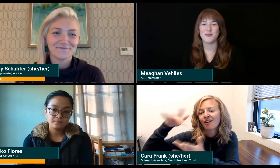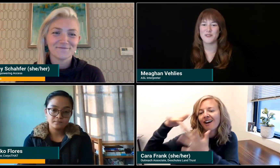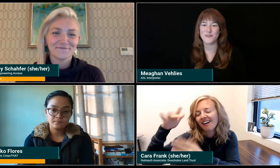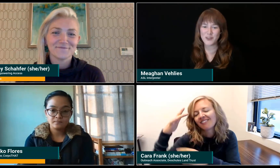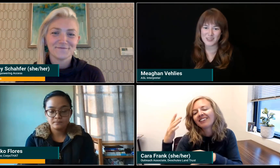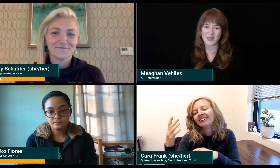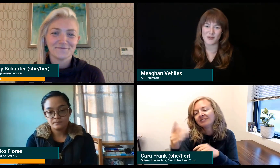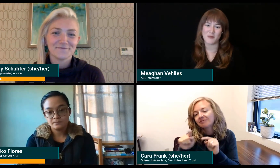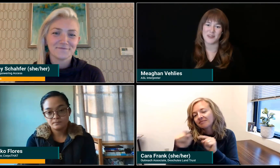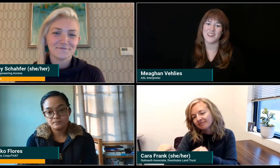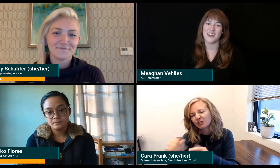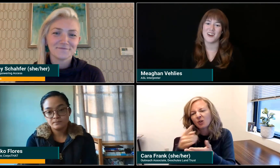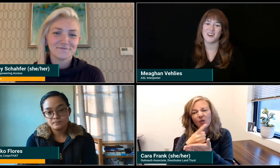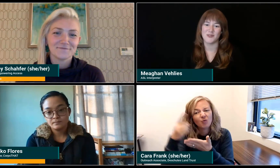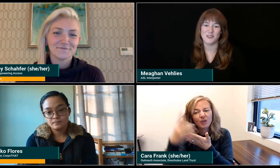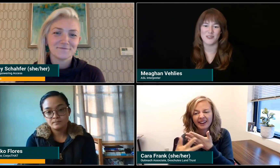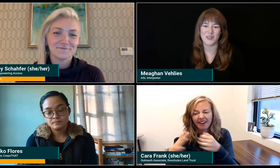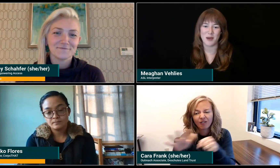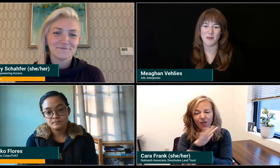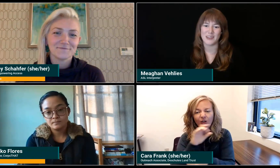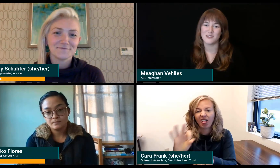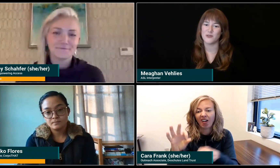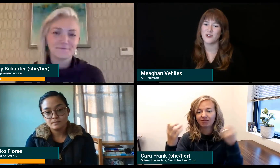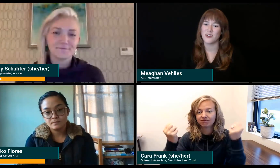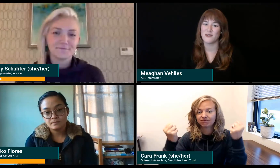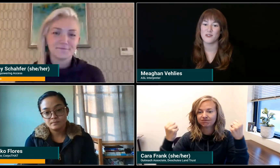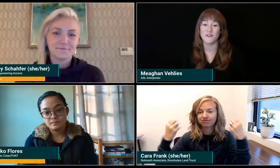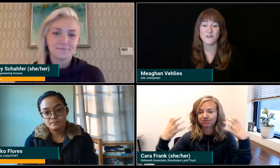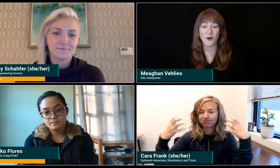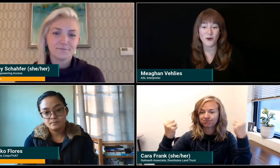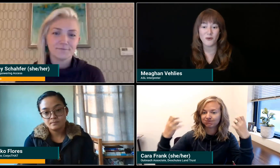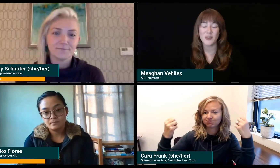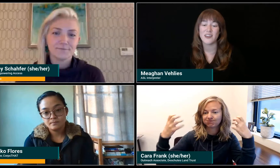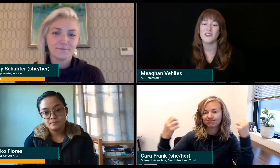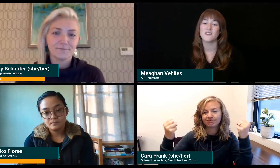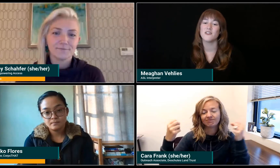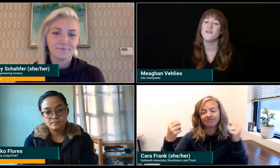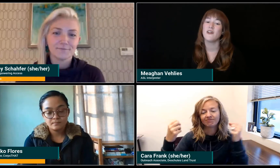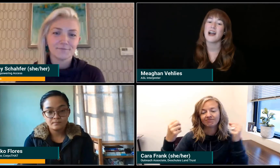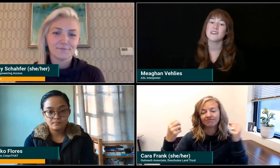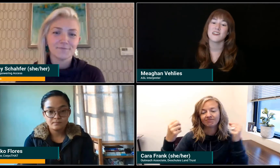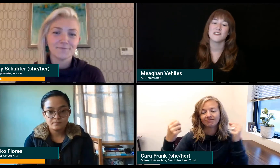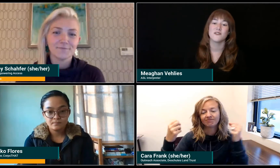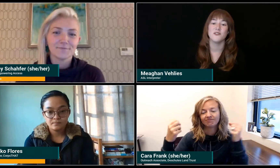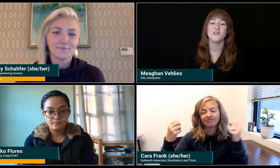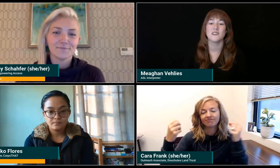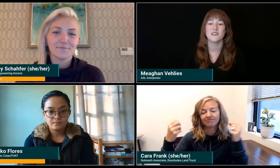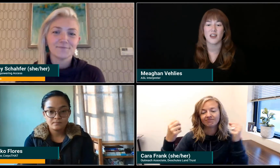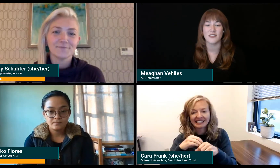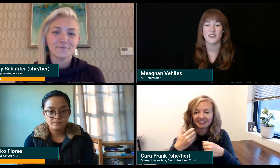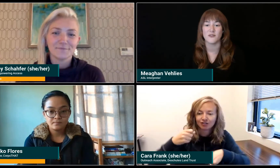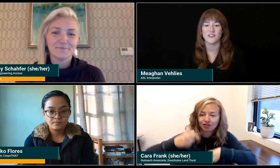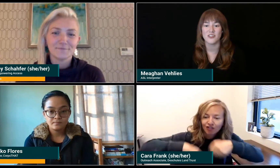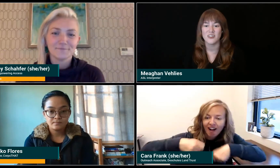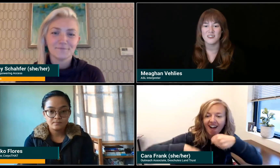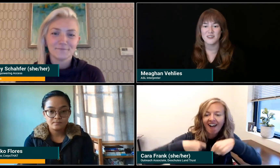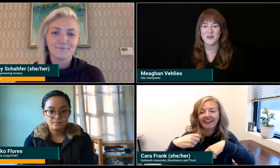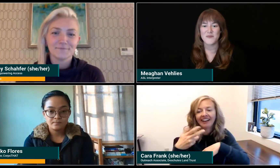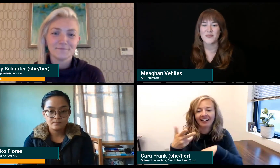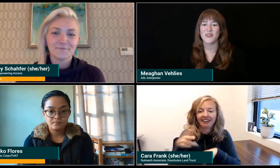was the first thing that brought me to that area, was doing that mountain biking tour. That was a full weekend, a full access of using sign